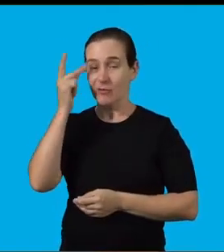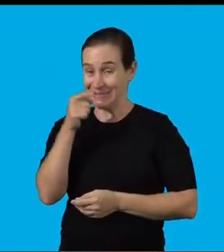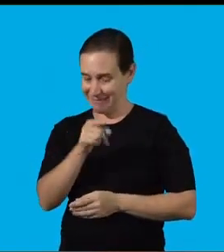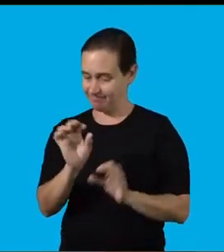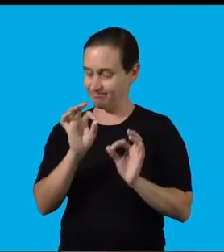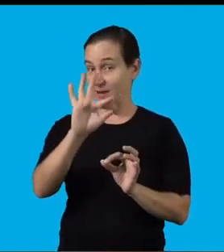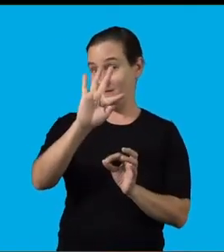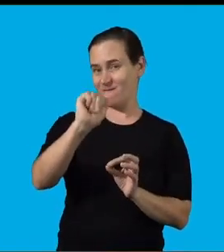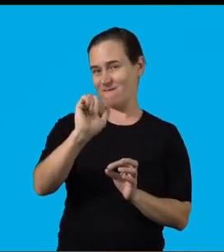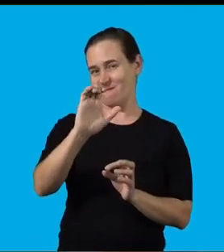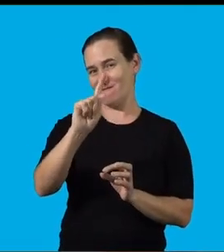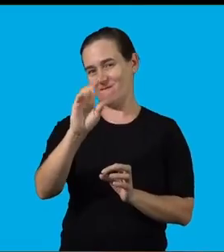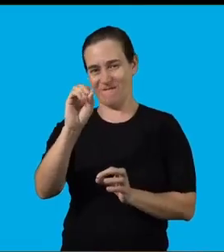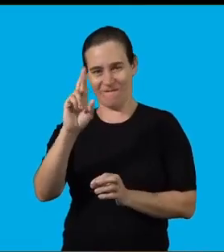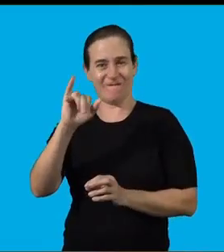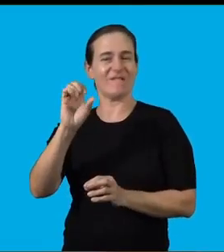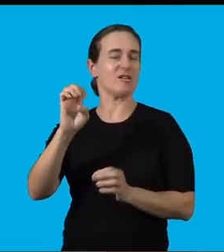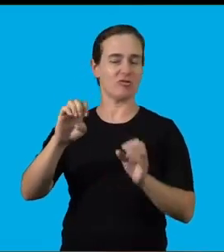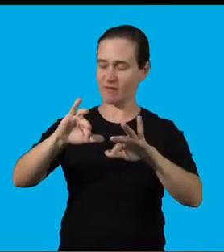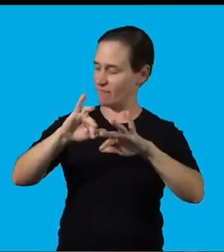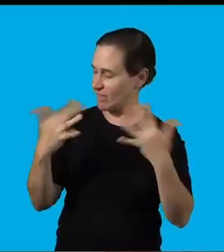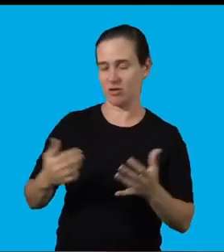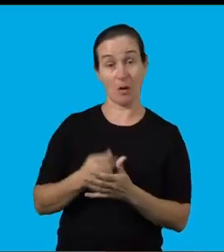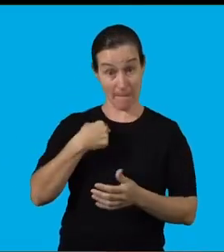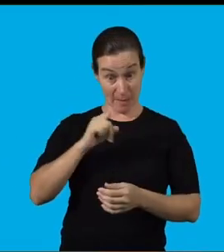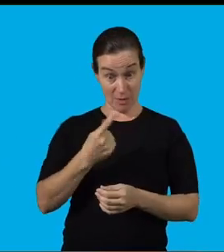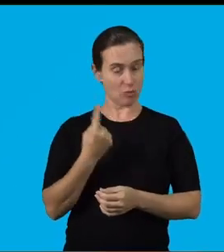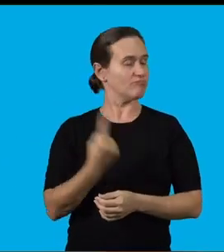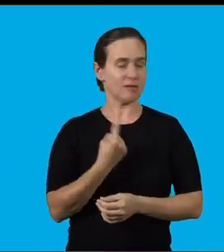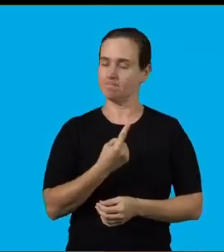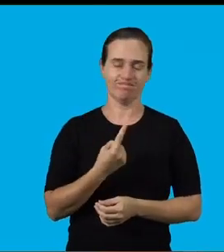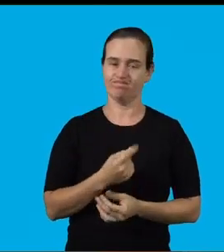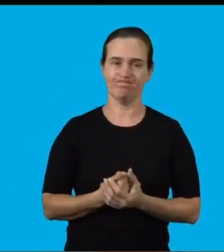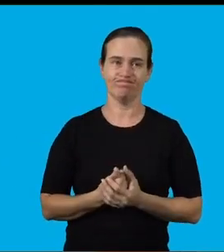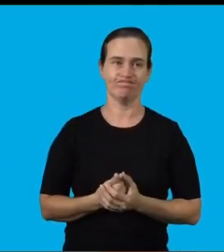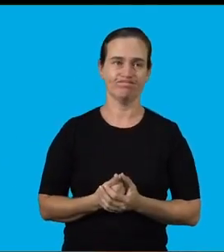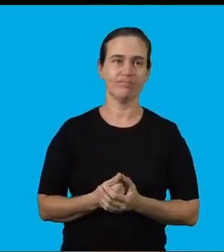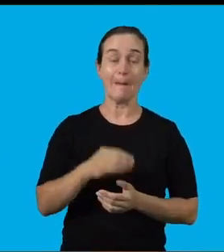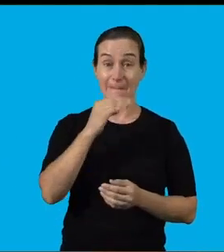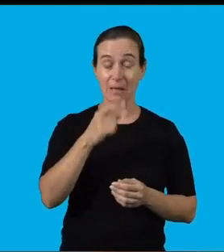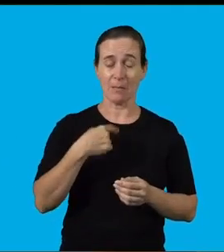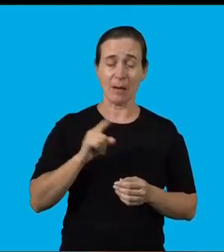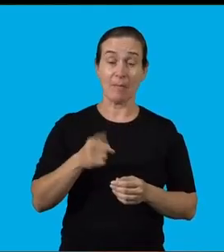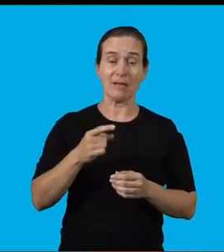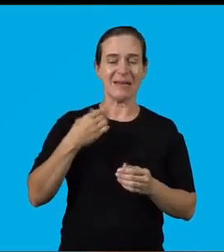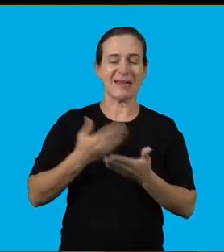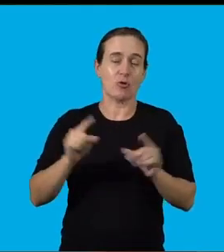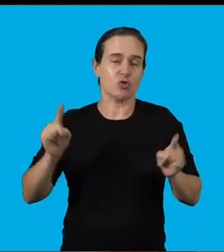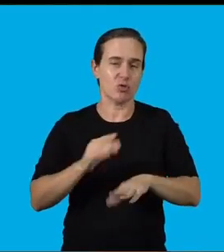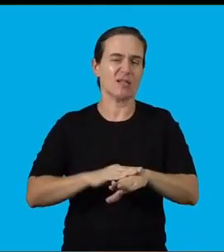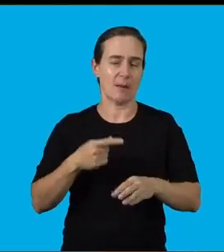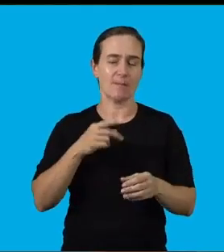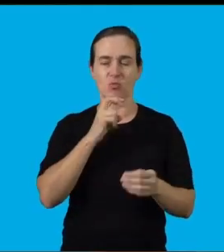to recognize that this cubic expression has been factorized. That is extremely important because it reduces the amount of steps and